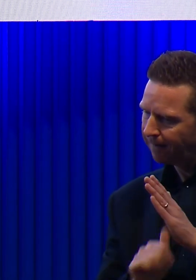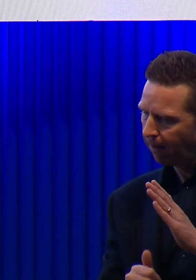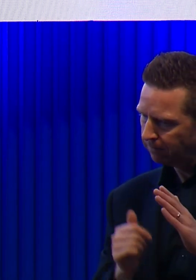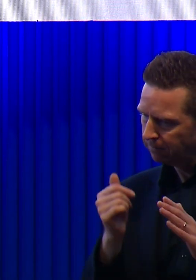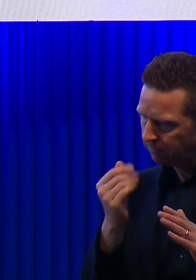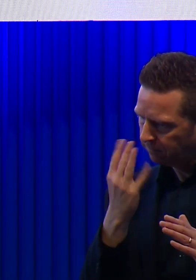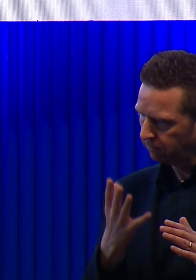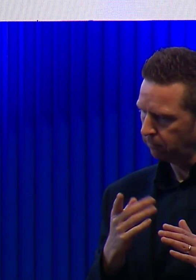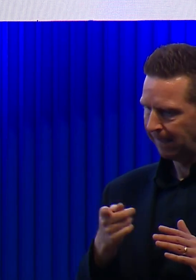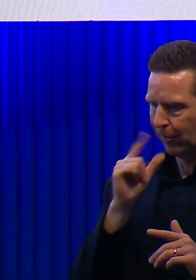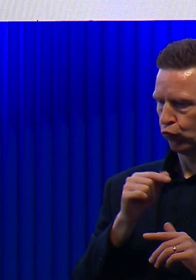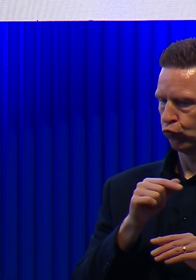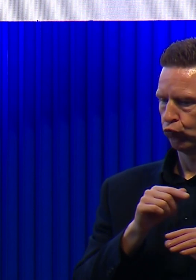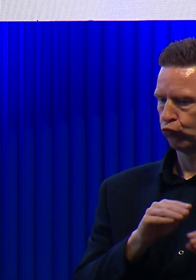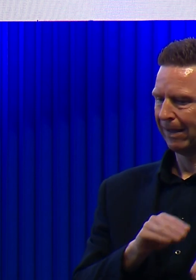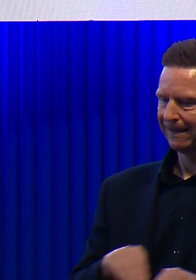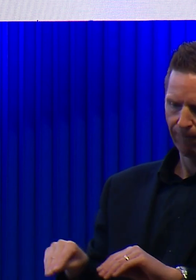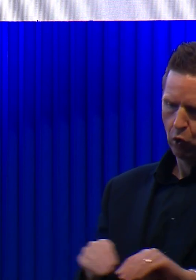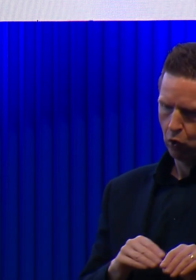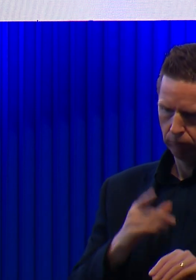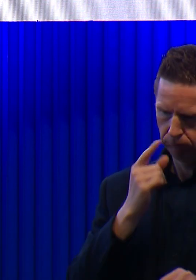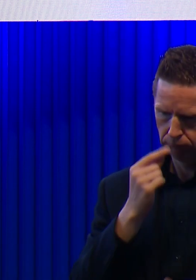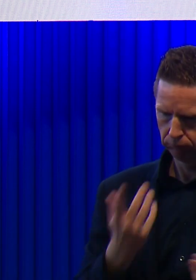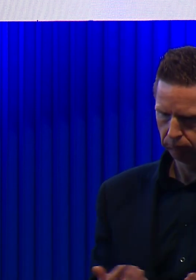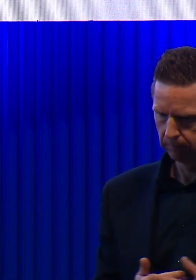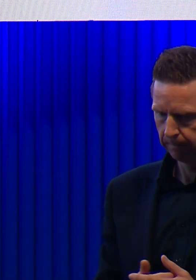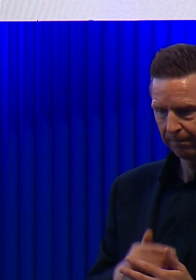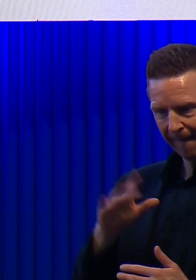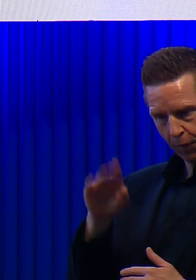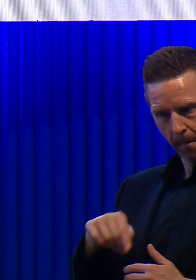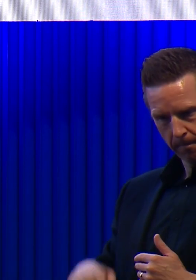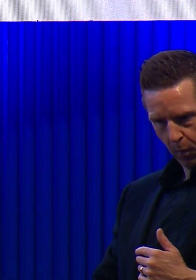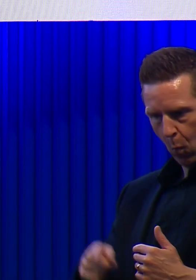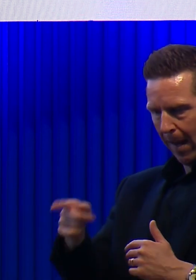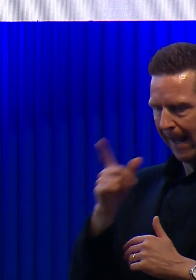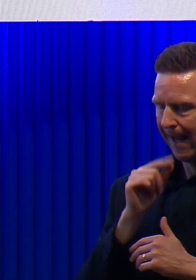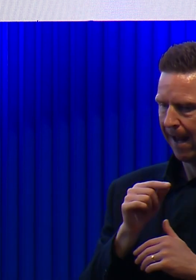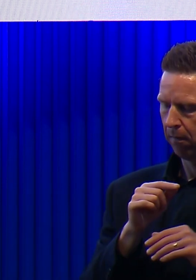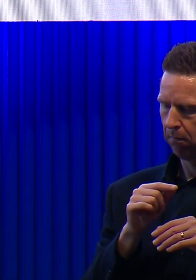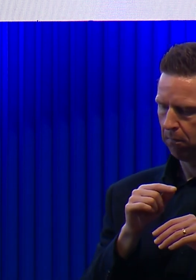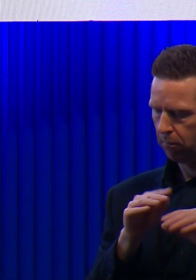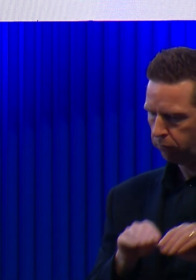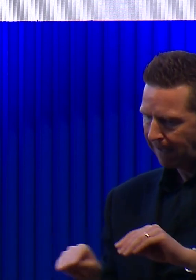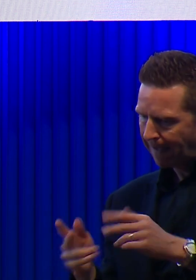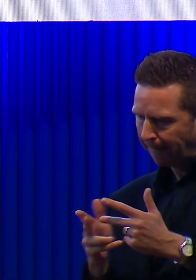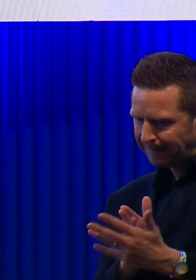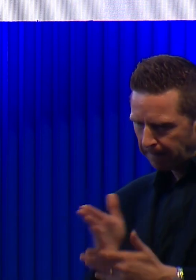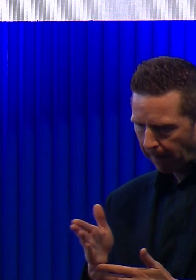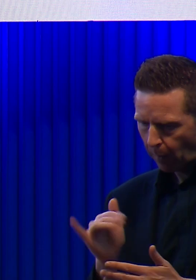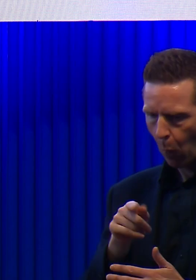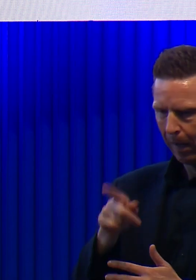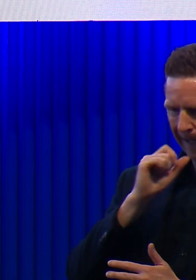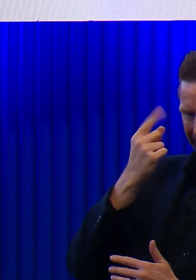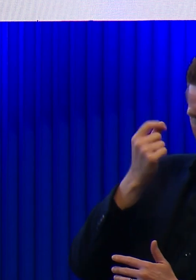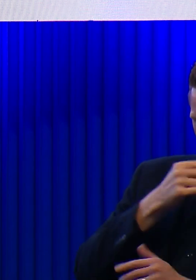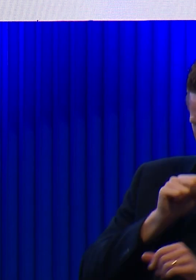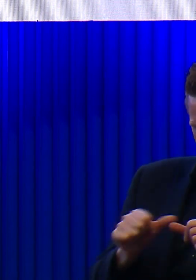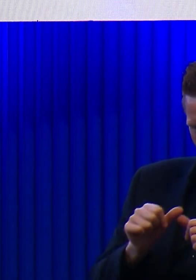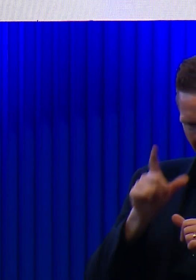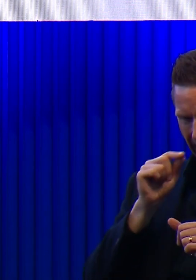seniority. Now, what that means is, if your organization is, let me